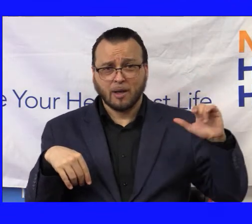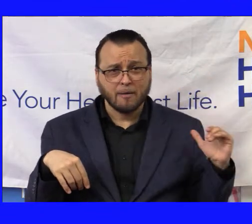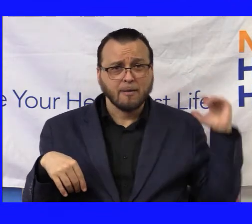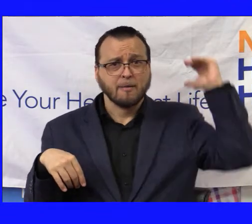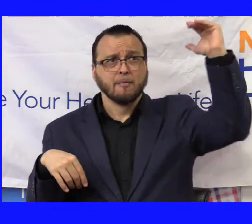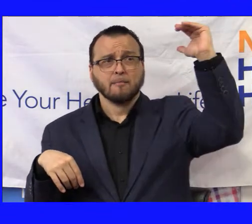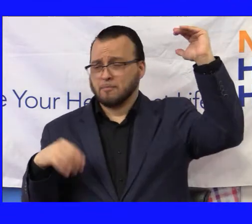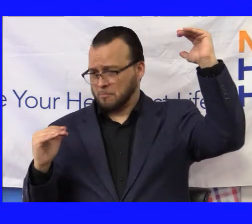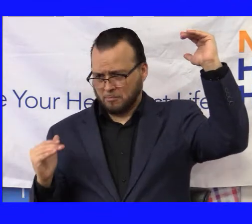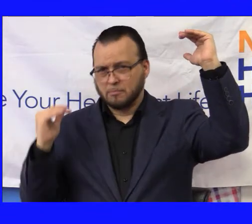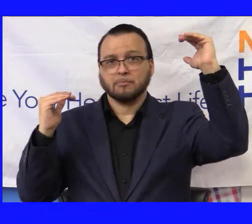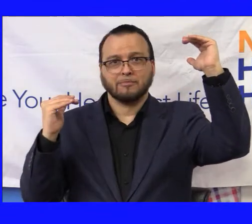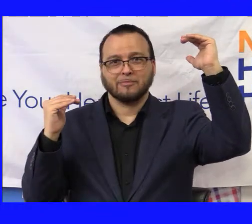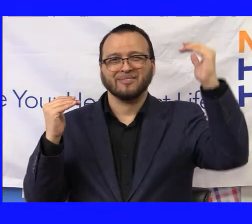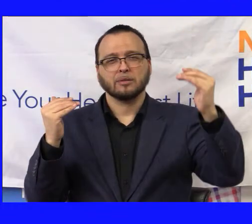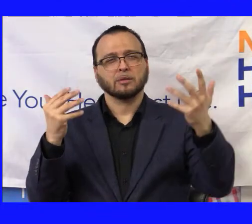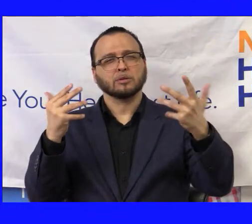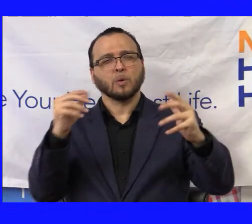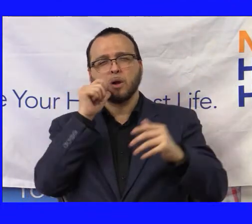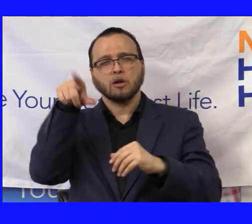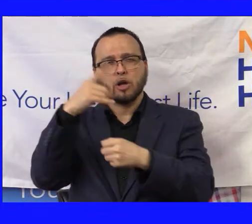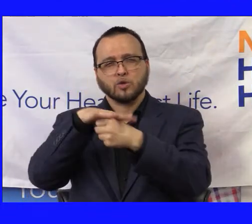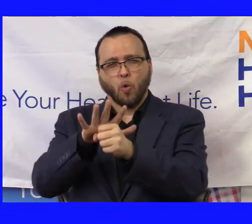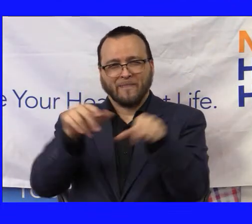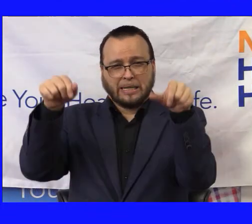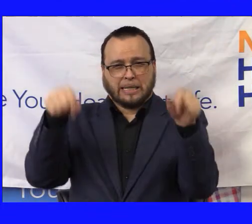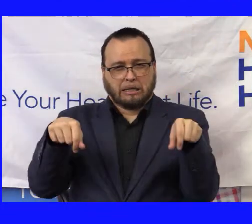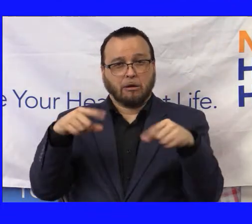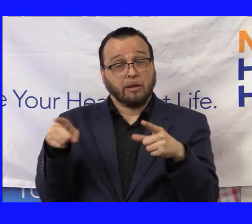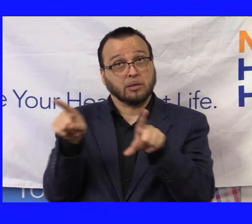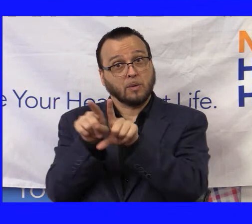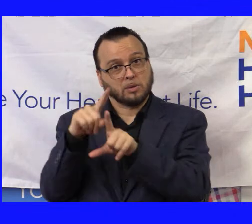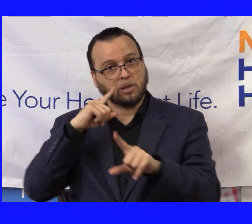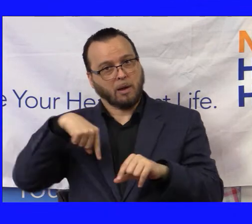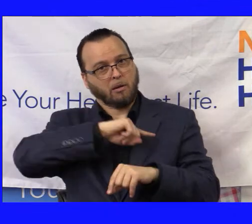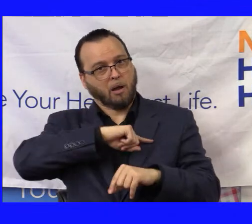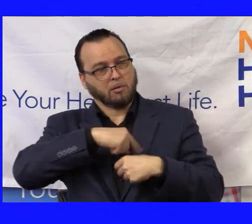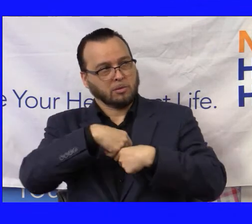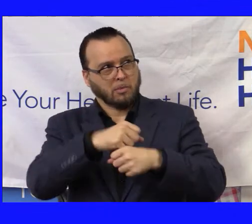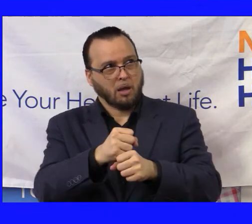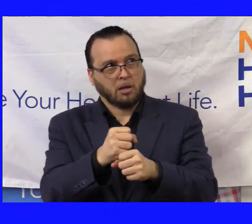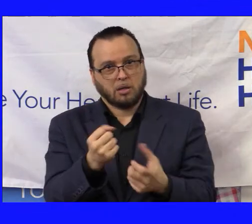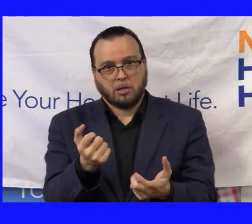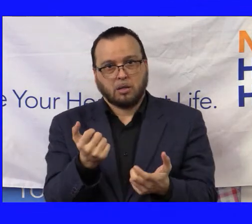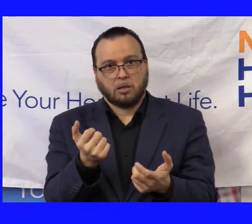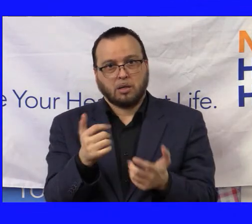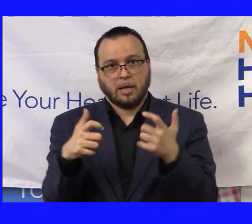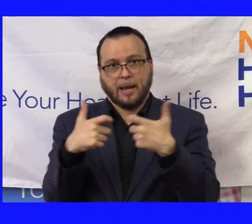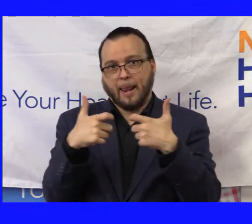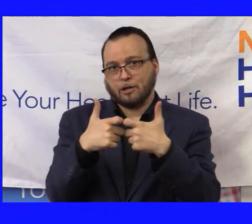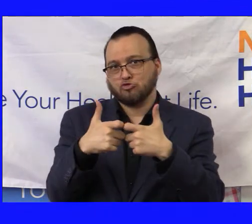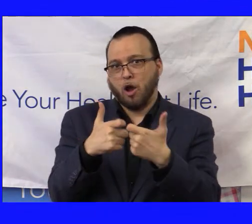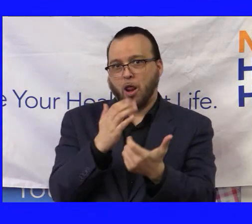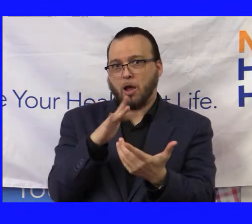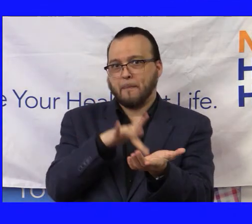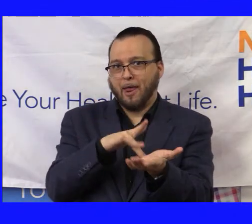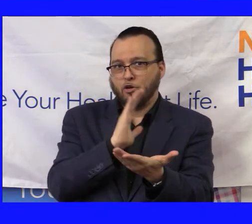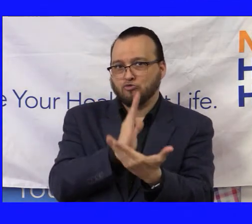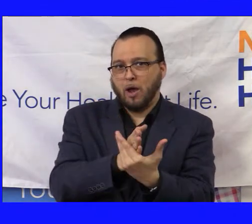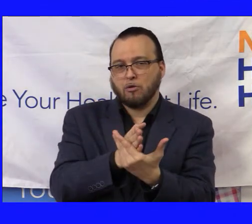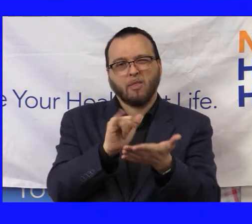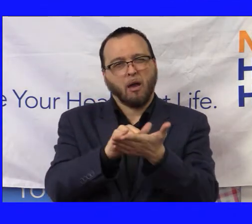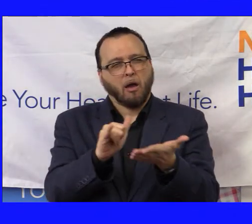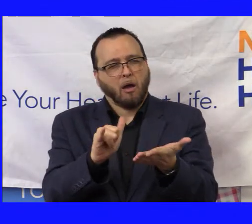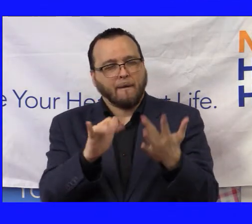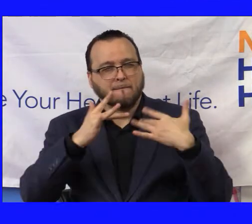66%. So we have far outstripped that. So it's not just COVID here. This is really about us making the electronic medical record